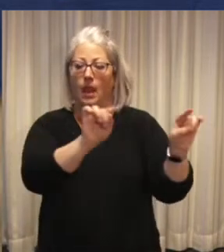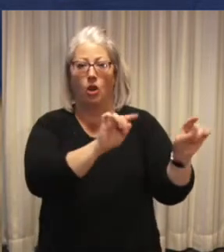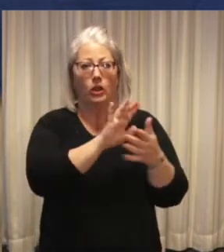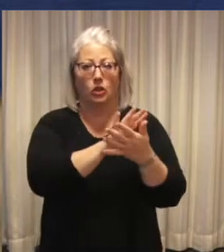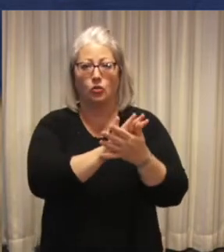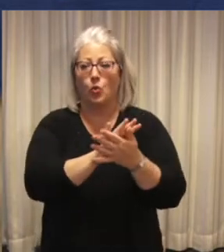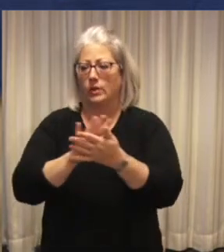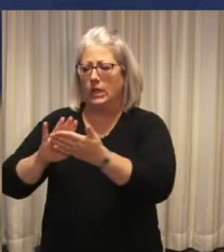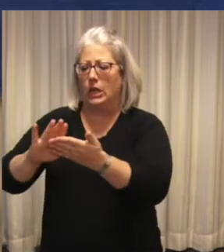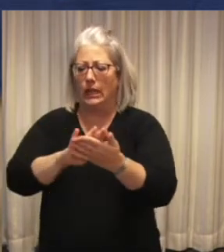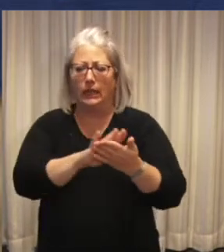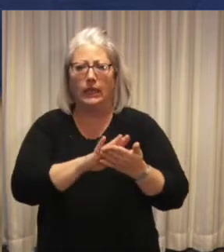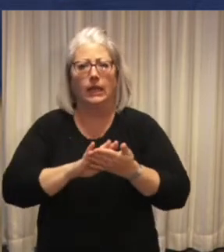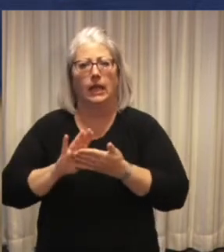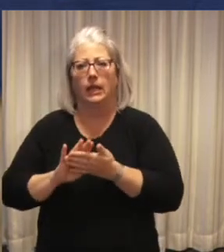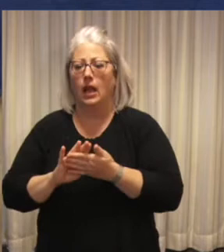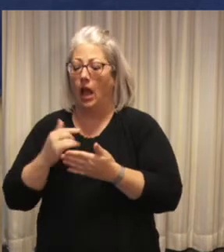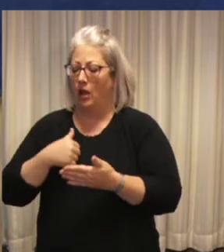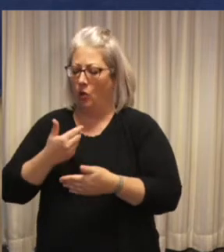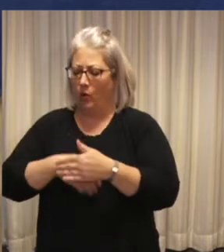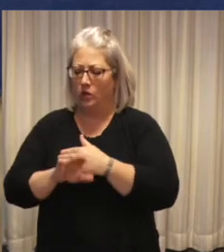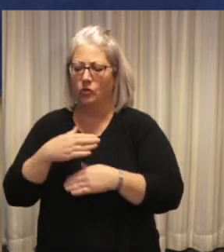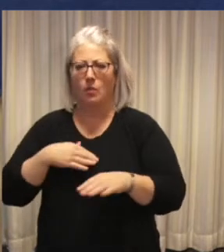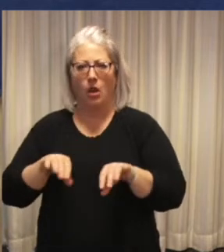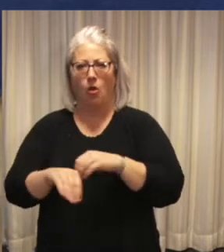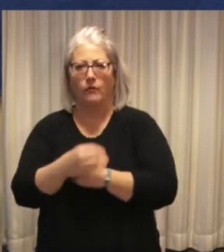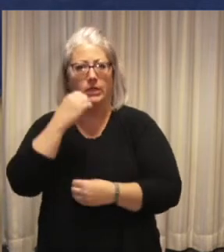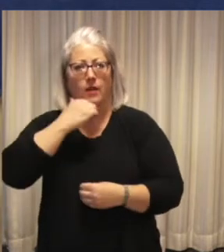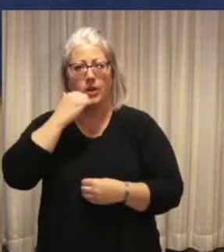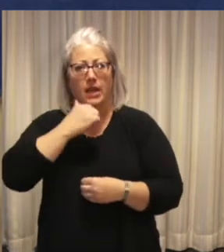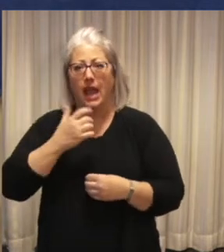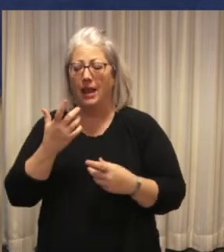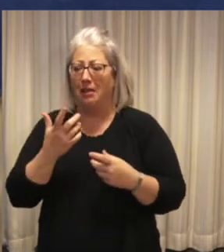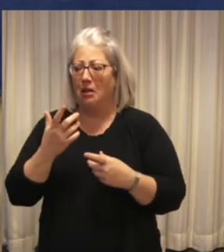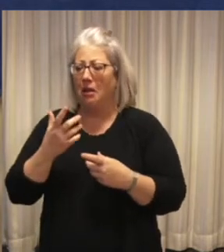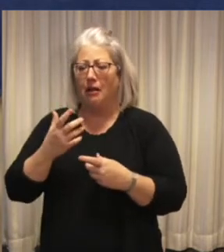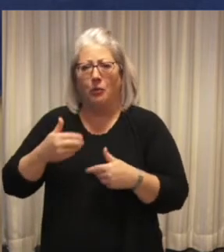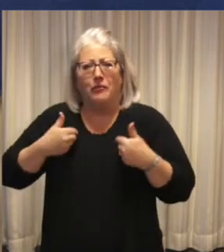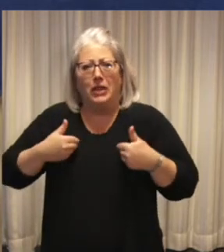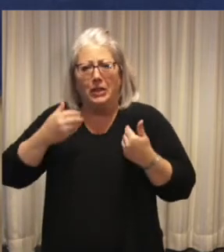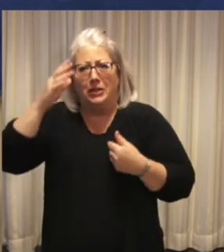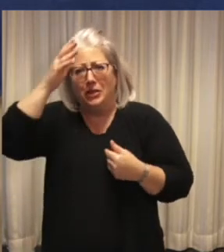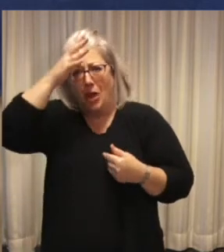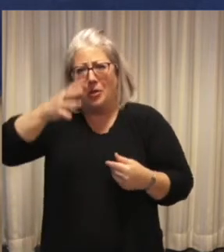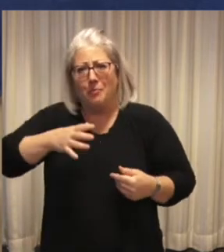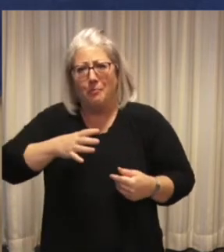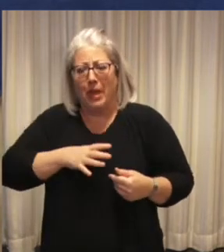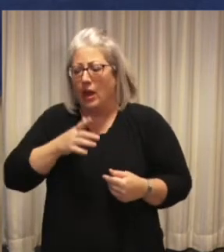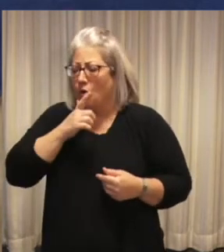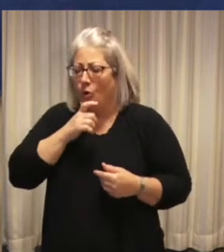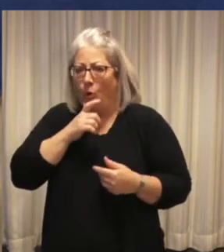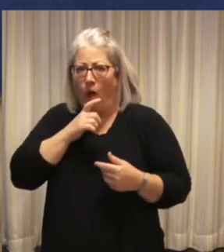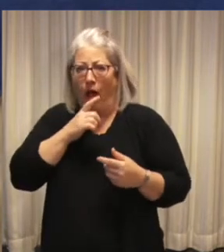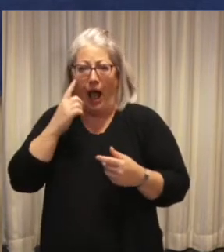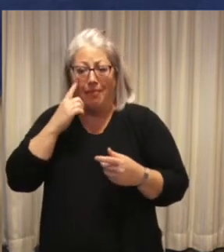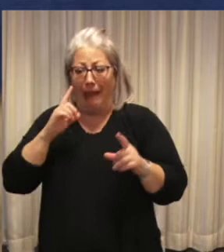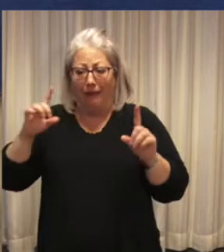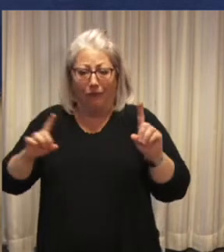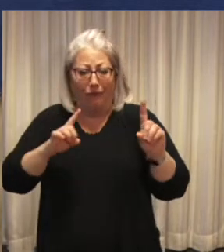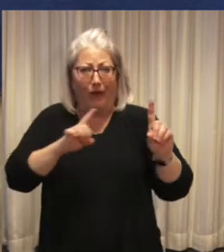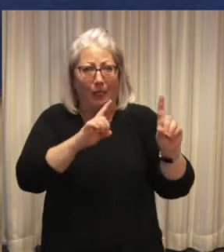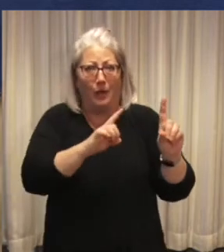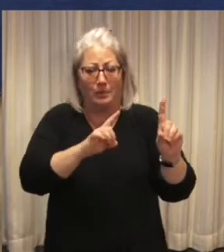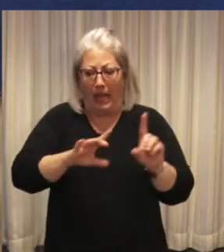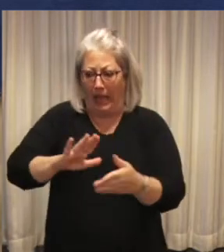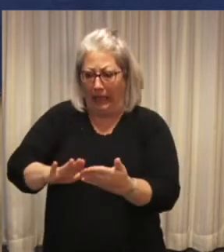my office every day, and the young man who works in our office comes with me, cleans every handle, I think, is right behind me everywhere we go. So they're a whole new way of cleaning